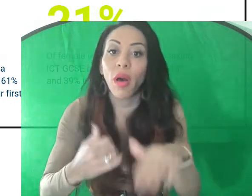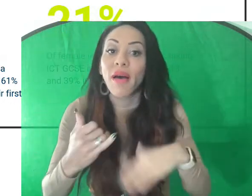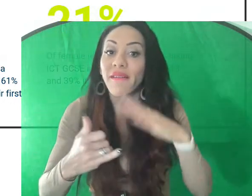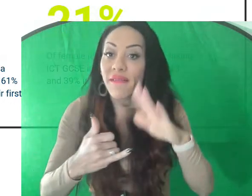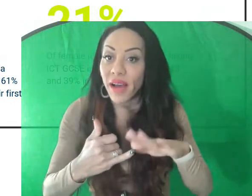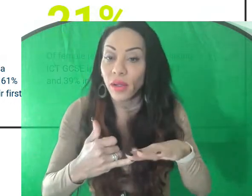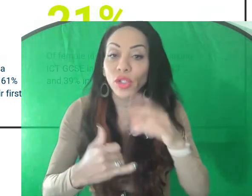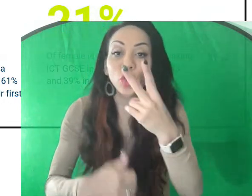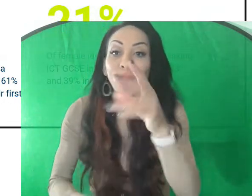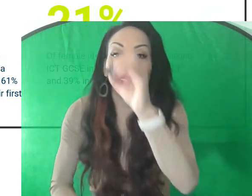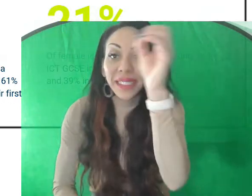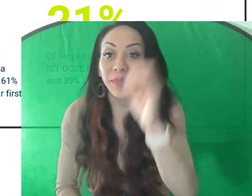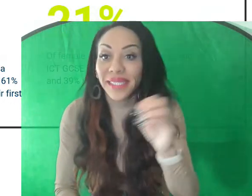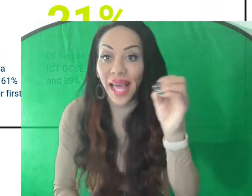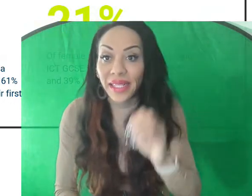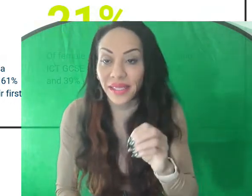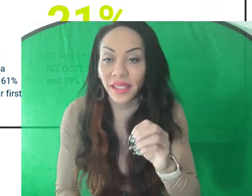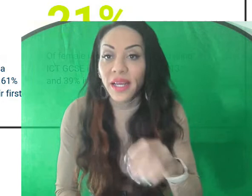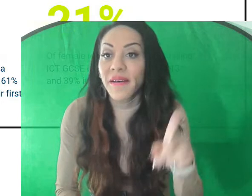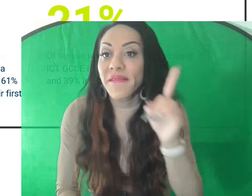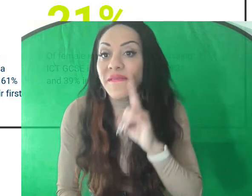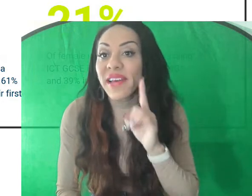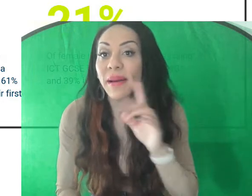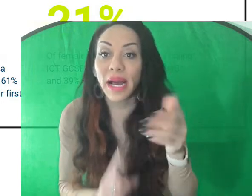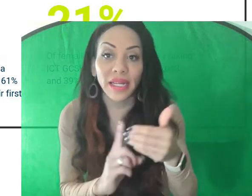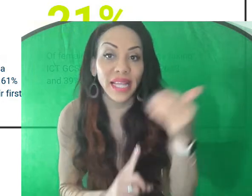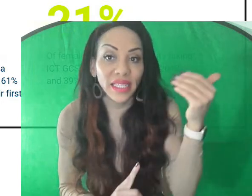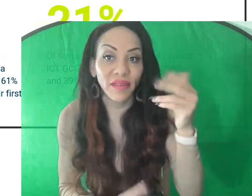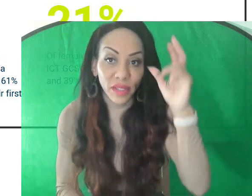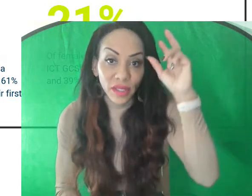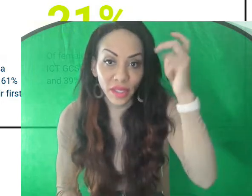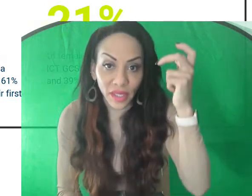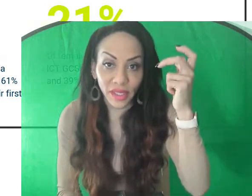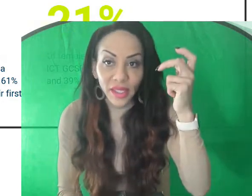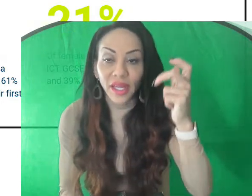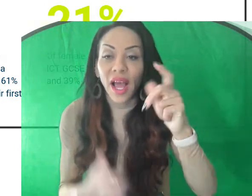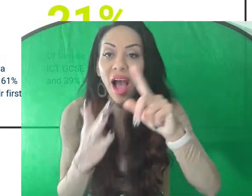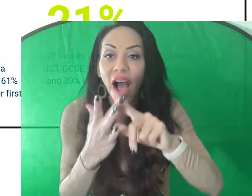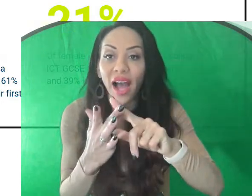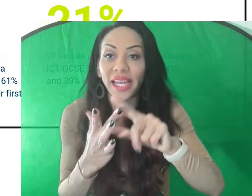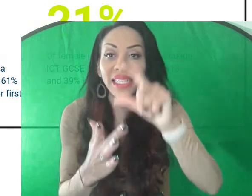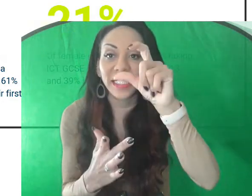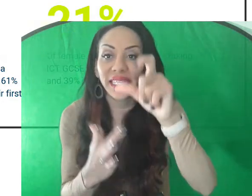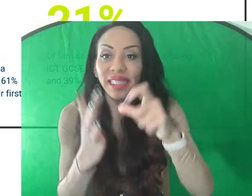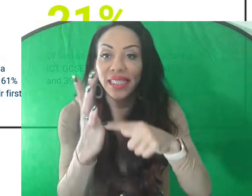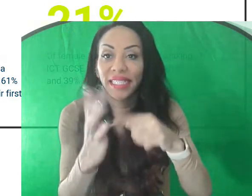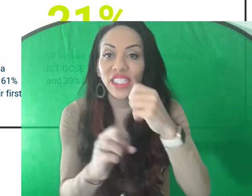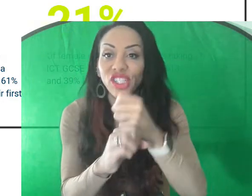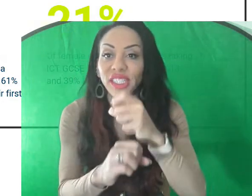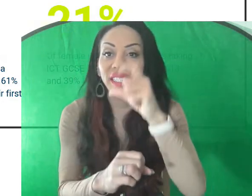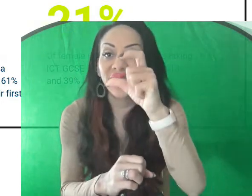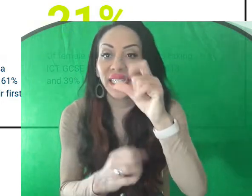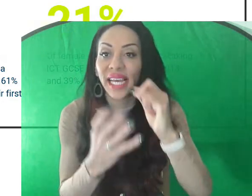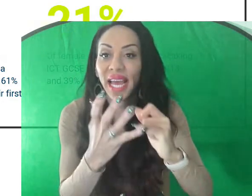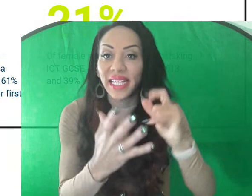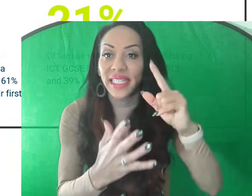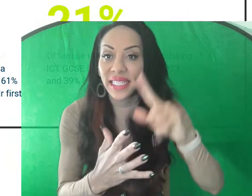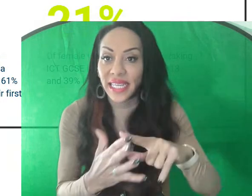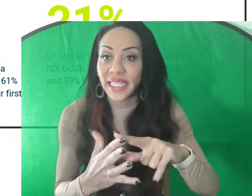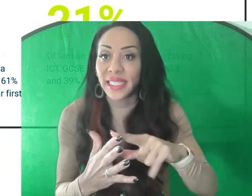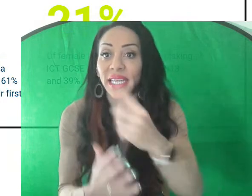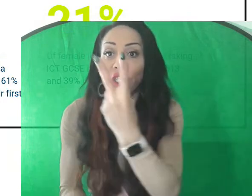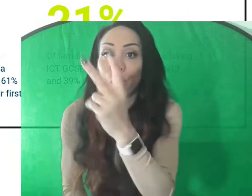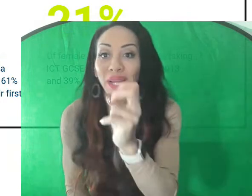20% of female identifying students taking ICT GCSEs in 2022. Yes, there's